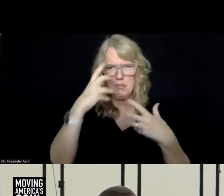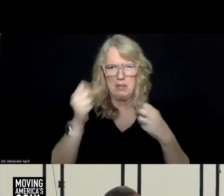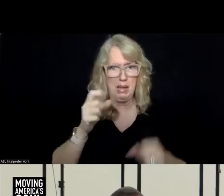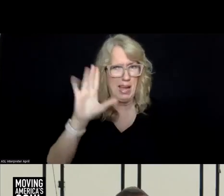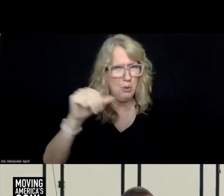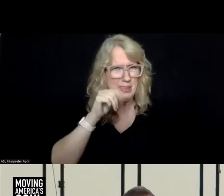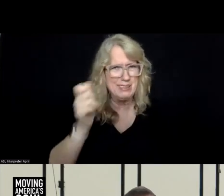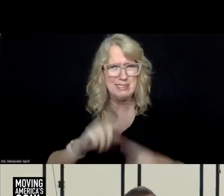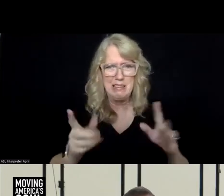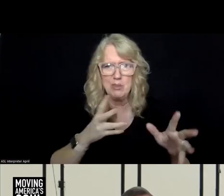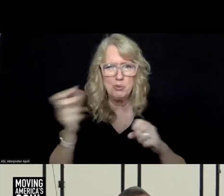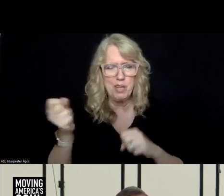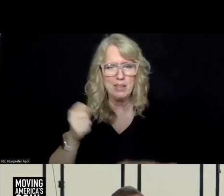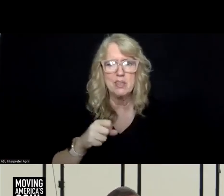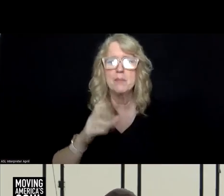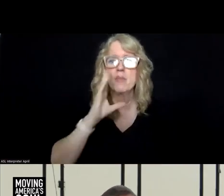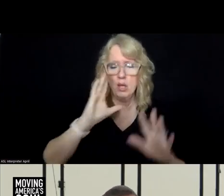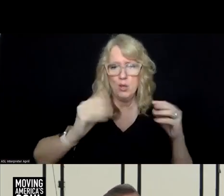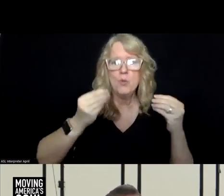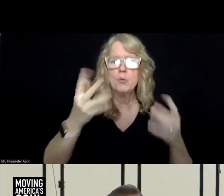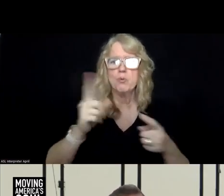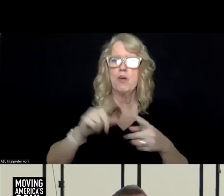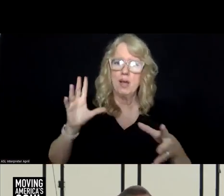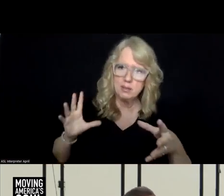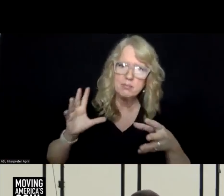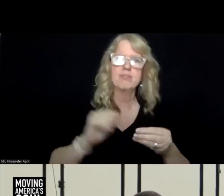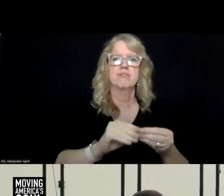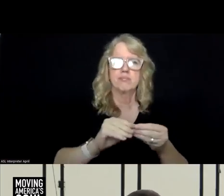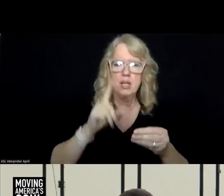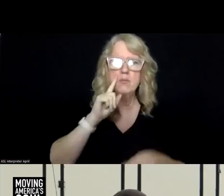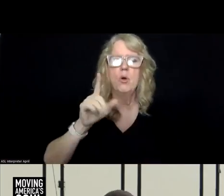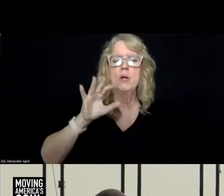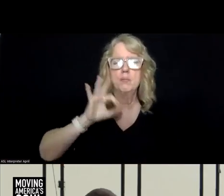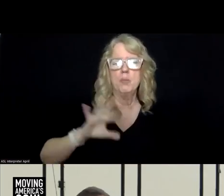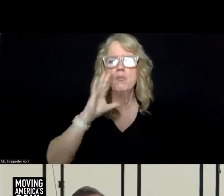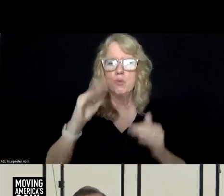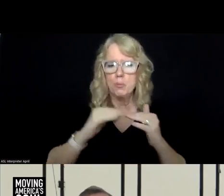too fast. It provides a comprehensive overview of the benefits of peer